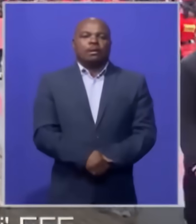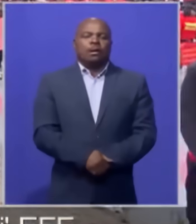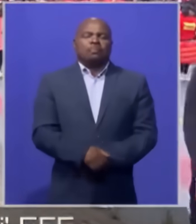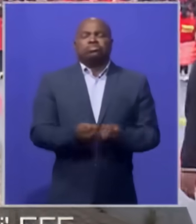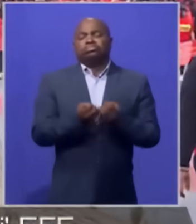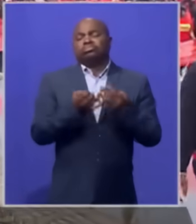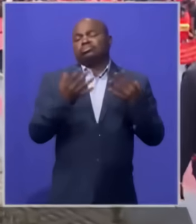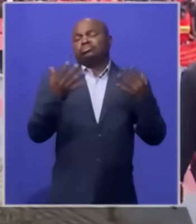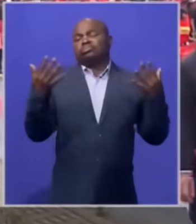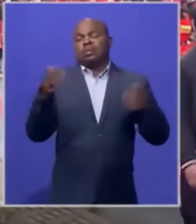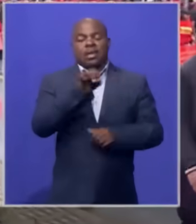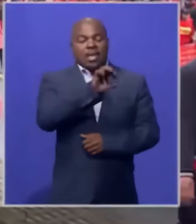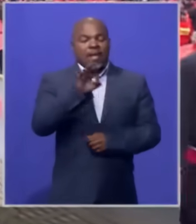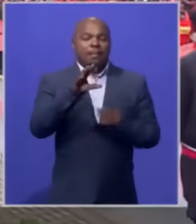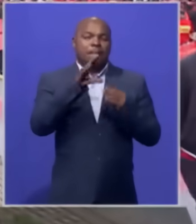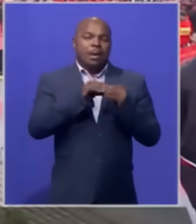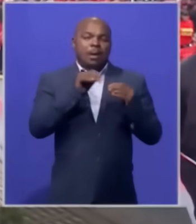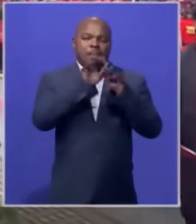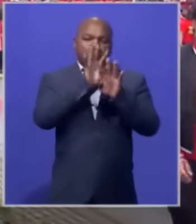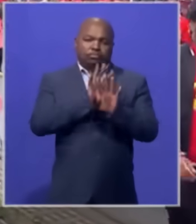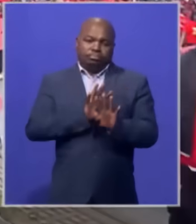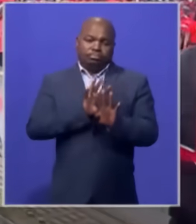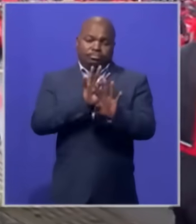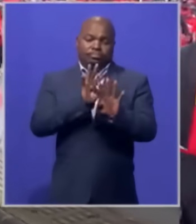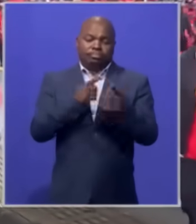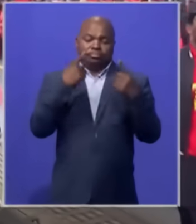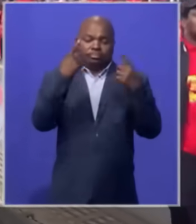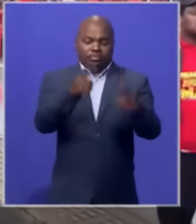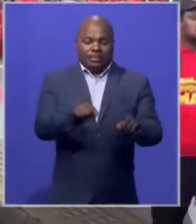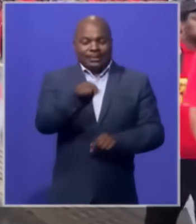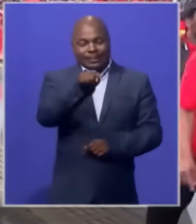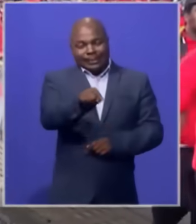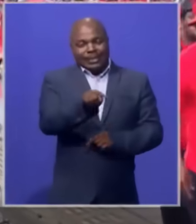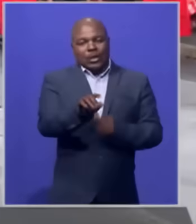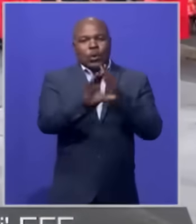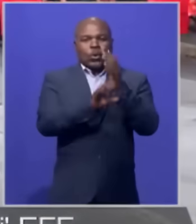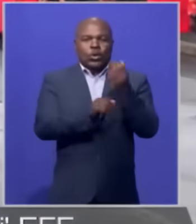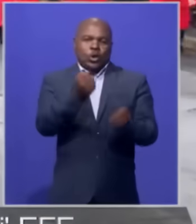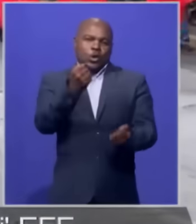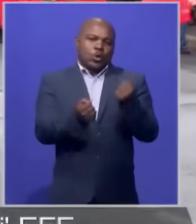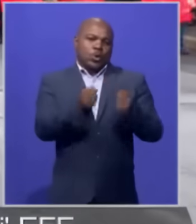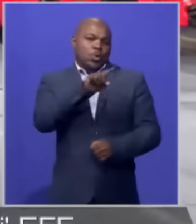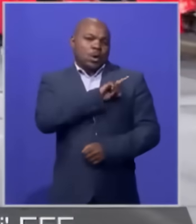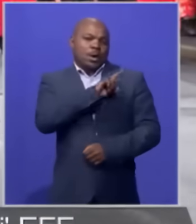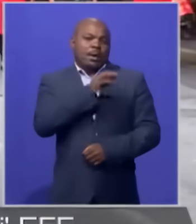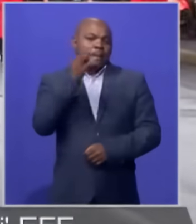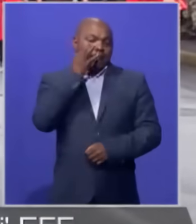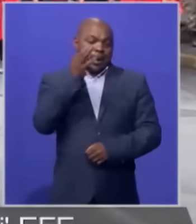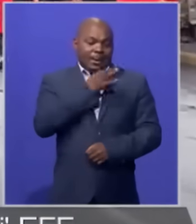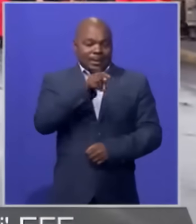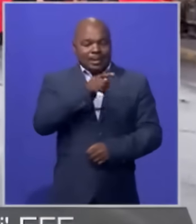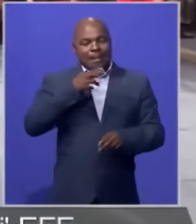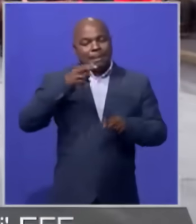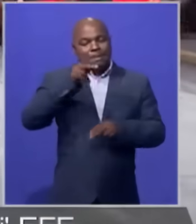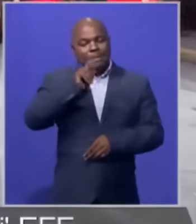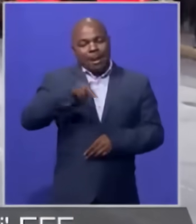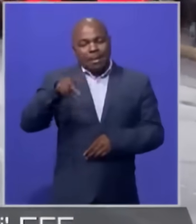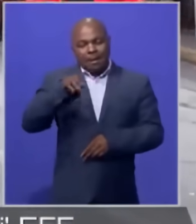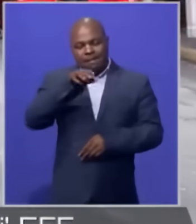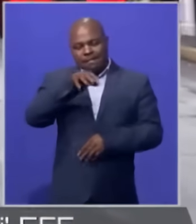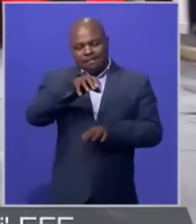Mashabashaba a maloko a EFF a gwantetše kgorontsheko ya boipobolo a nyaka gore go lokollwe kahlolo ya molato wa